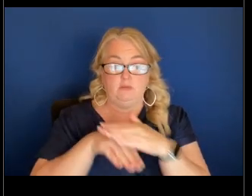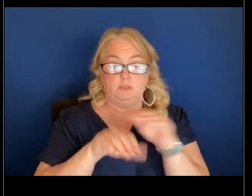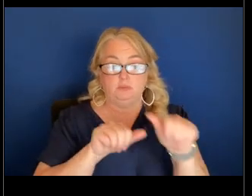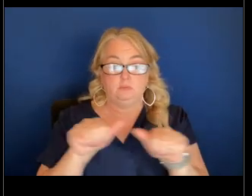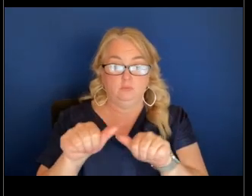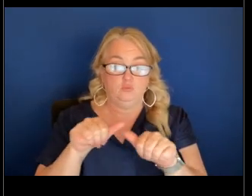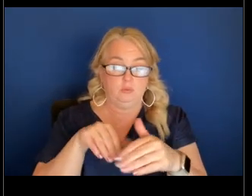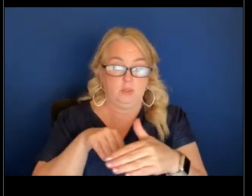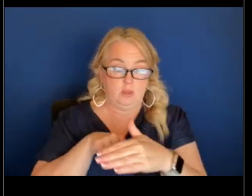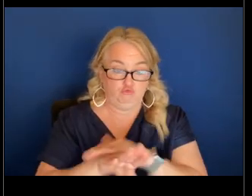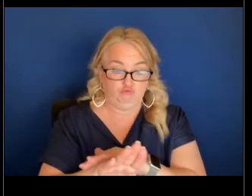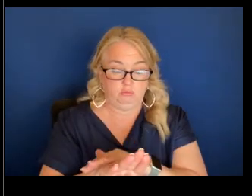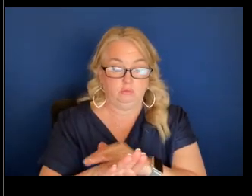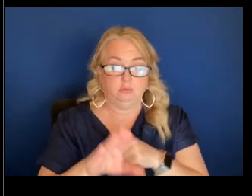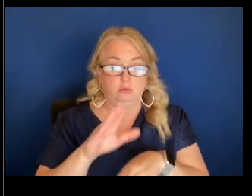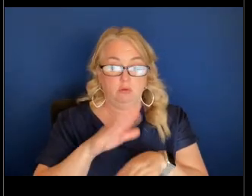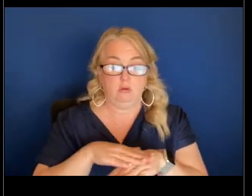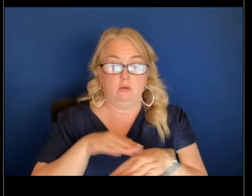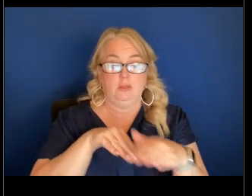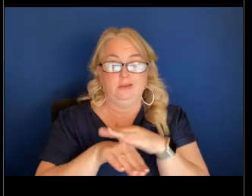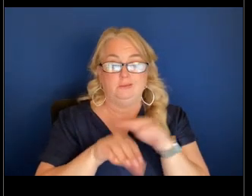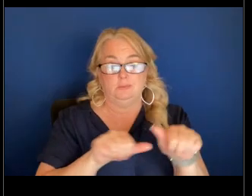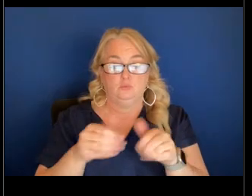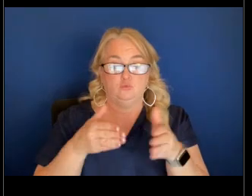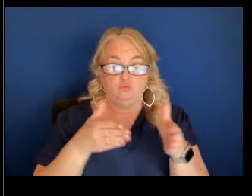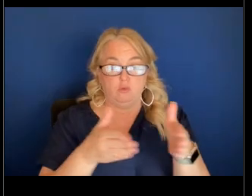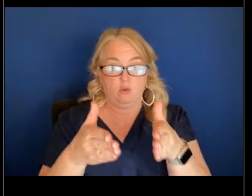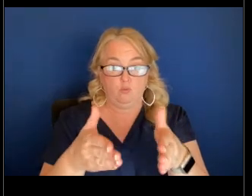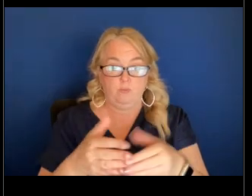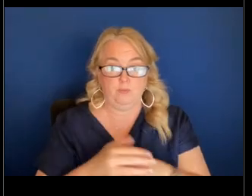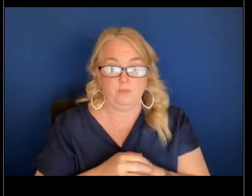entrance on an accessible route.